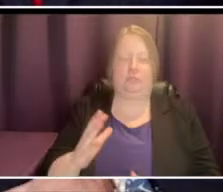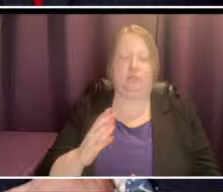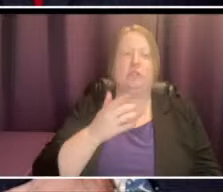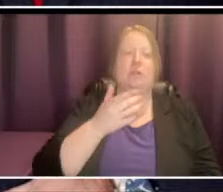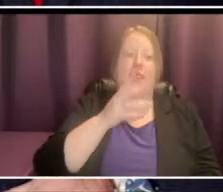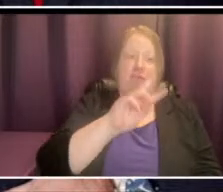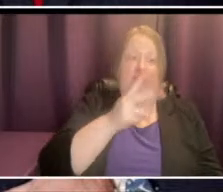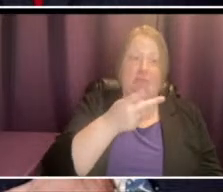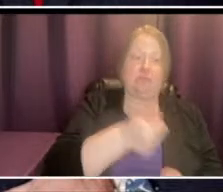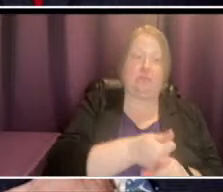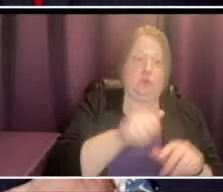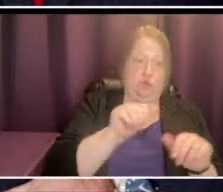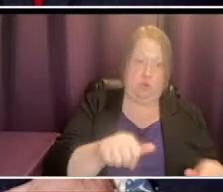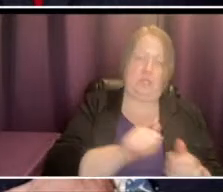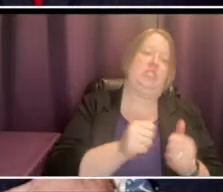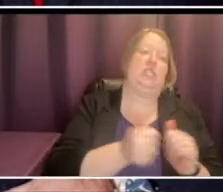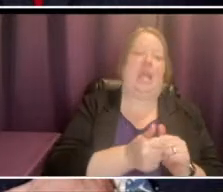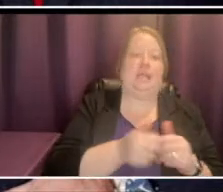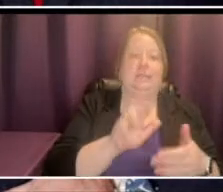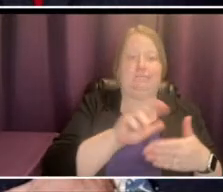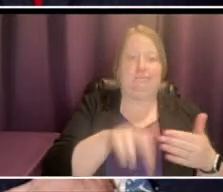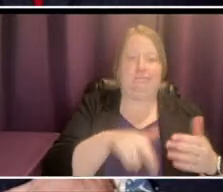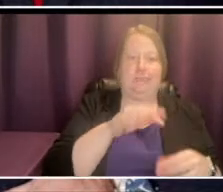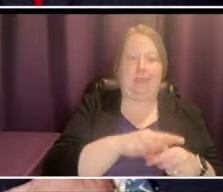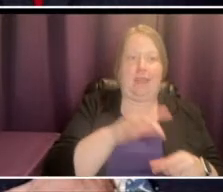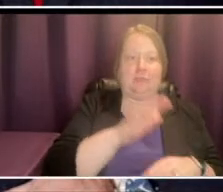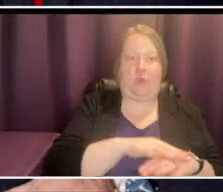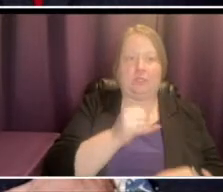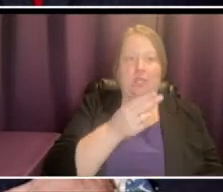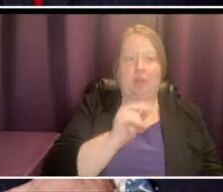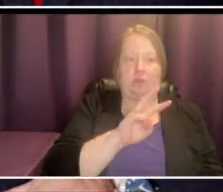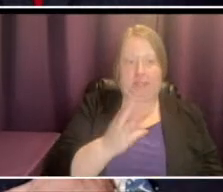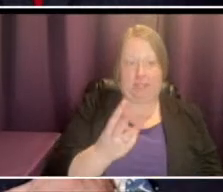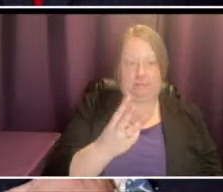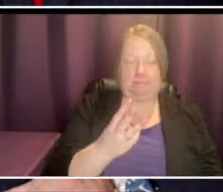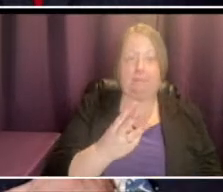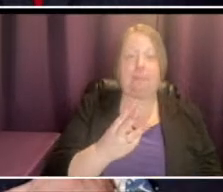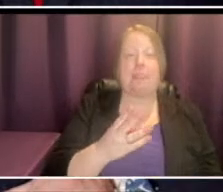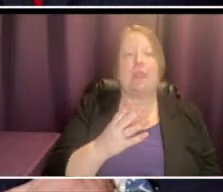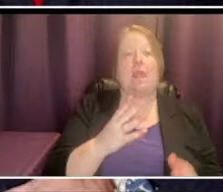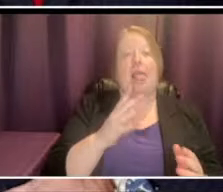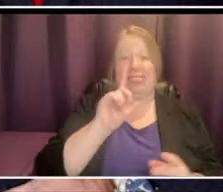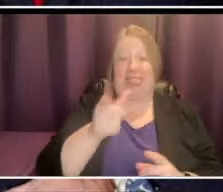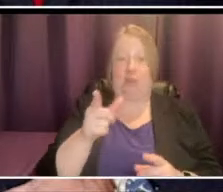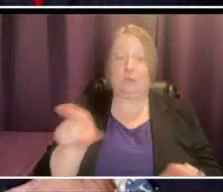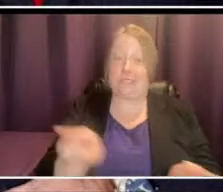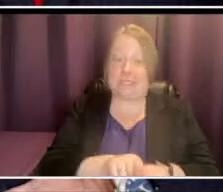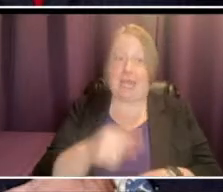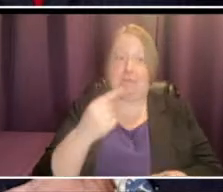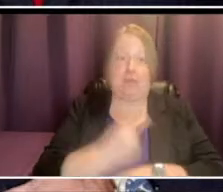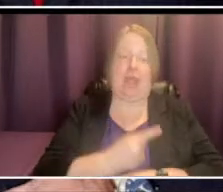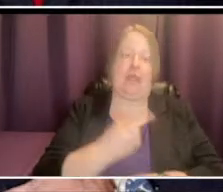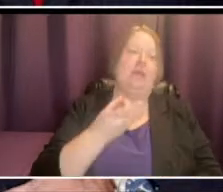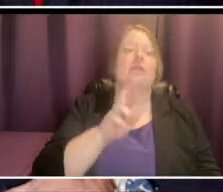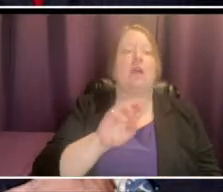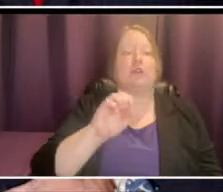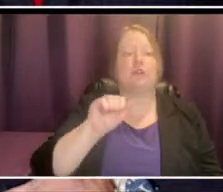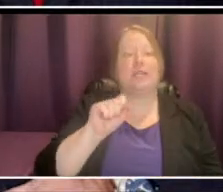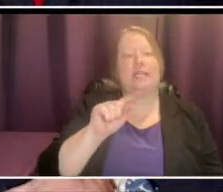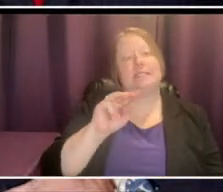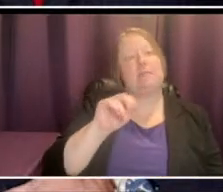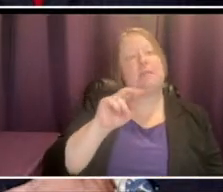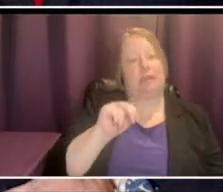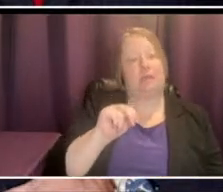the election outcome on January 6th. Later on this same day, Dr. Eastman acknowledged in writing